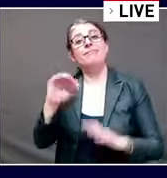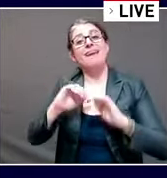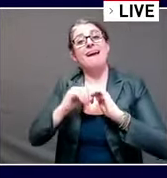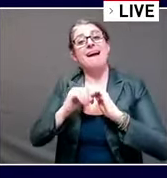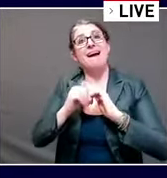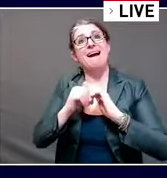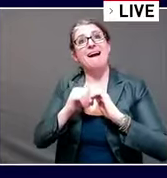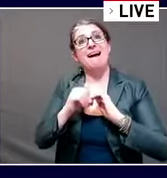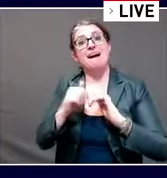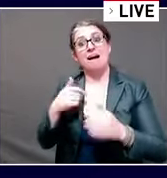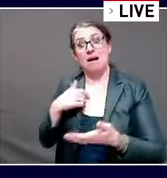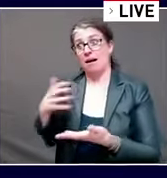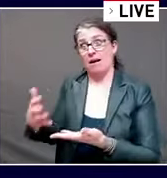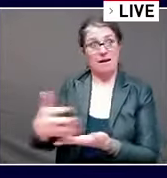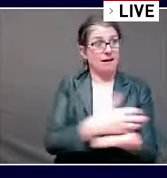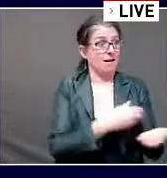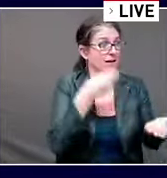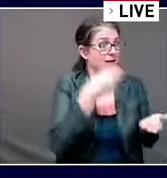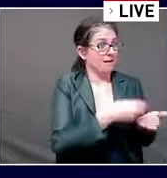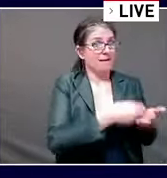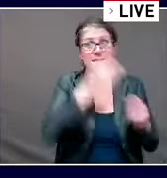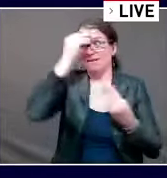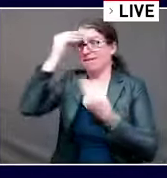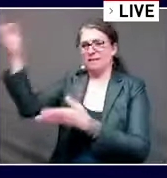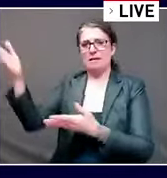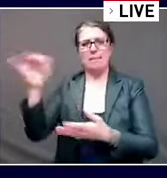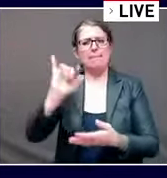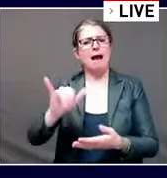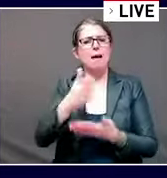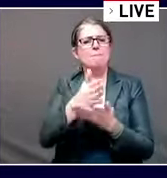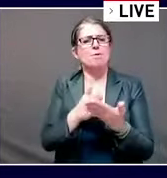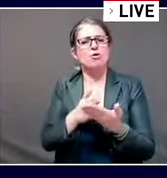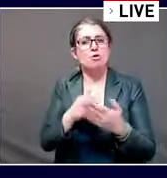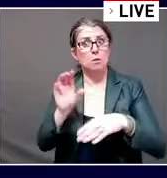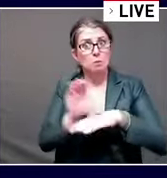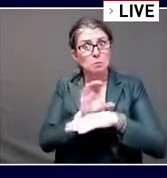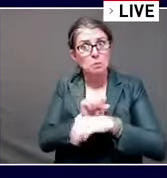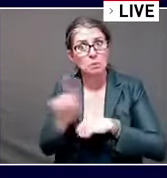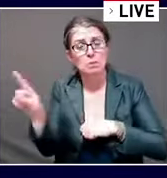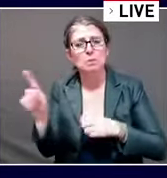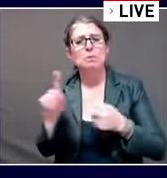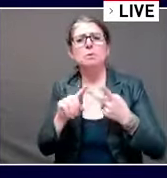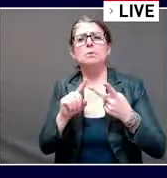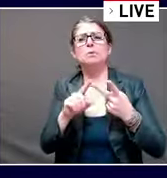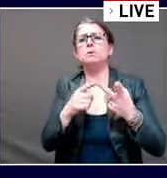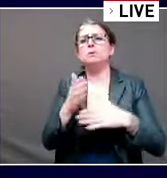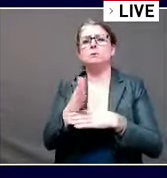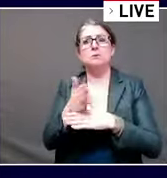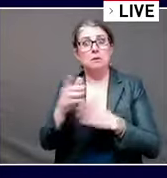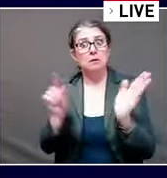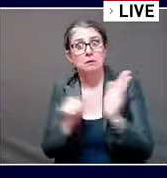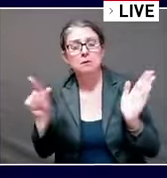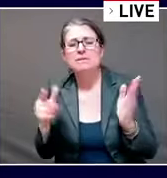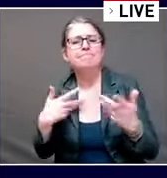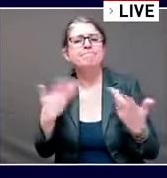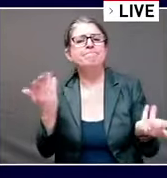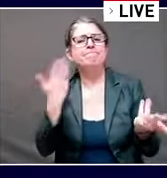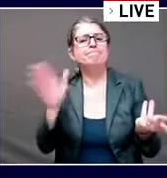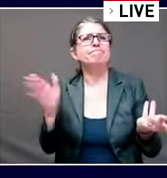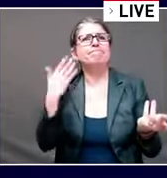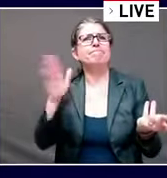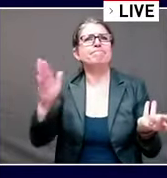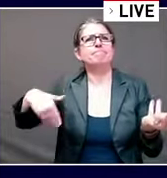US CDC. We agree with the goal, we agree with the concept, but the devil is in the details, and that's what we're discussing right